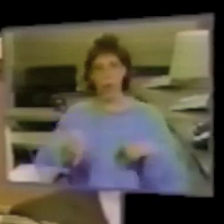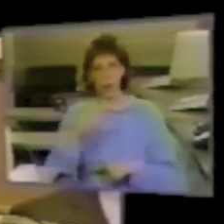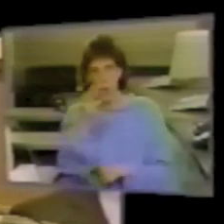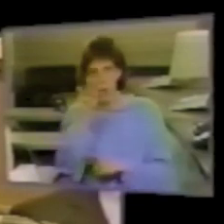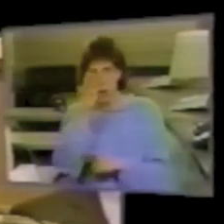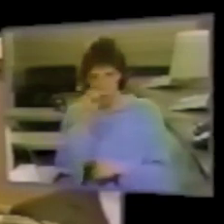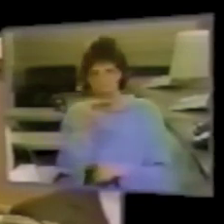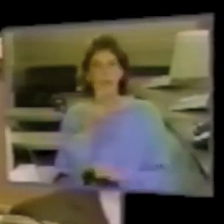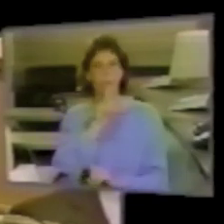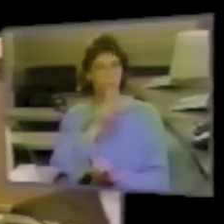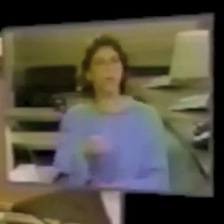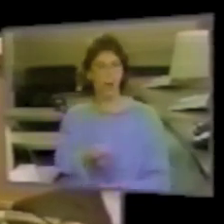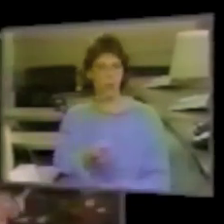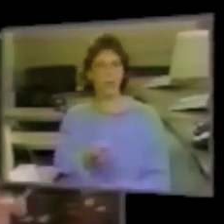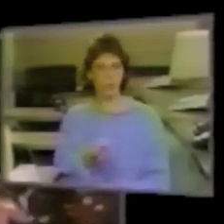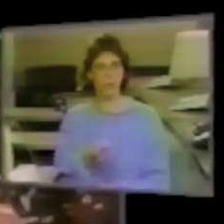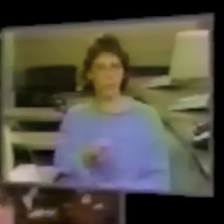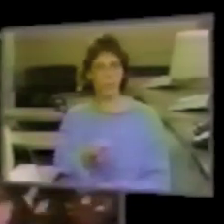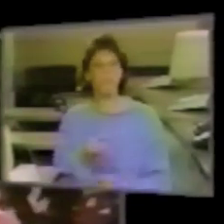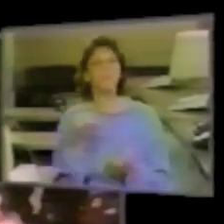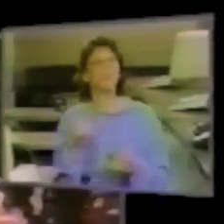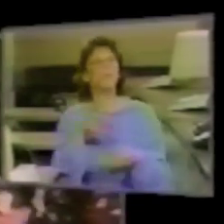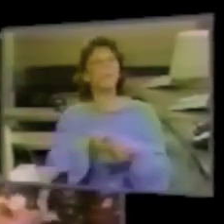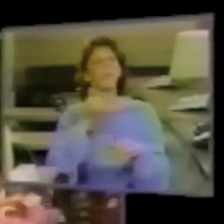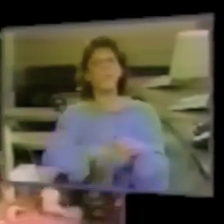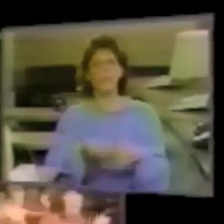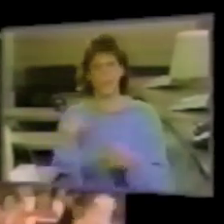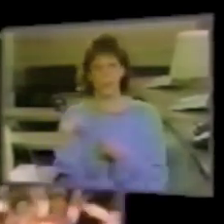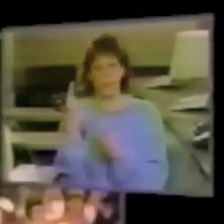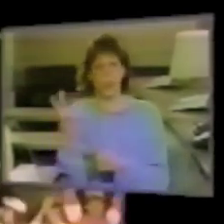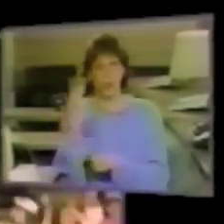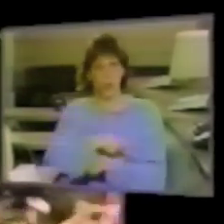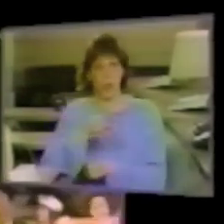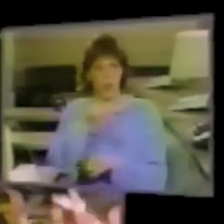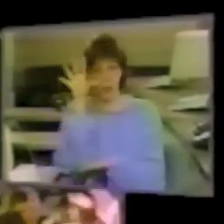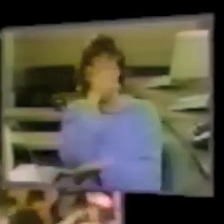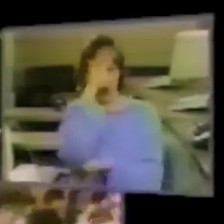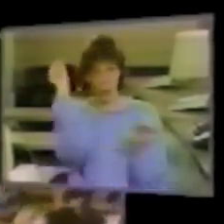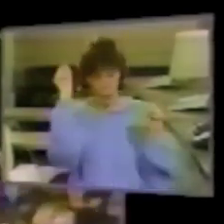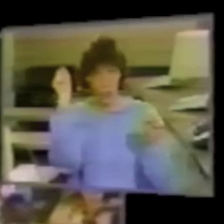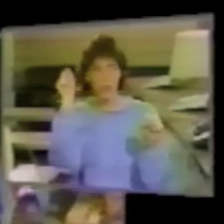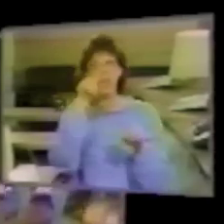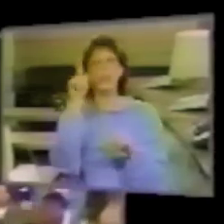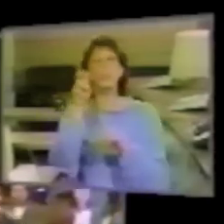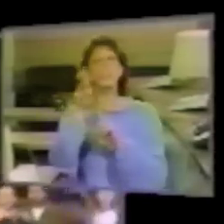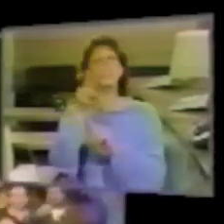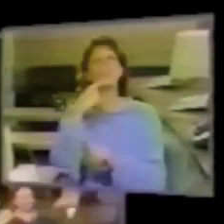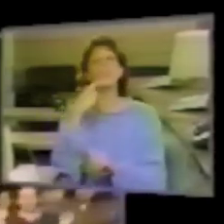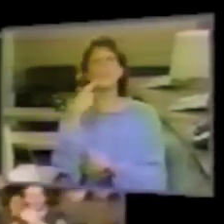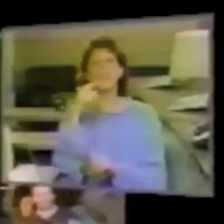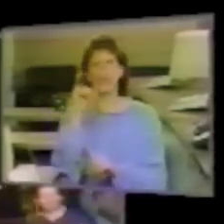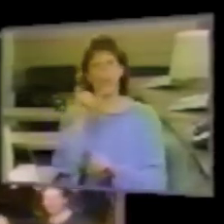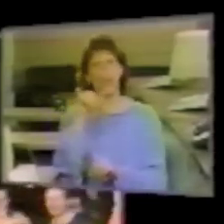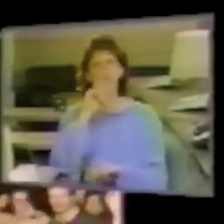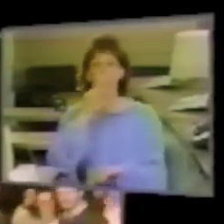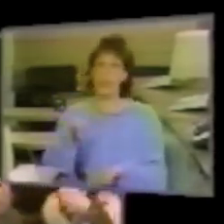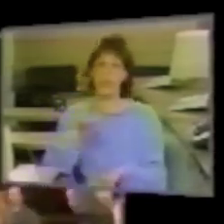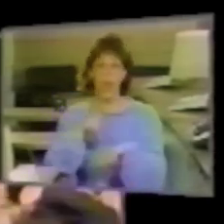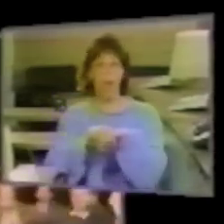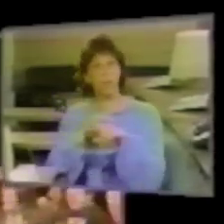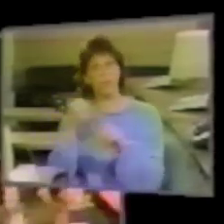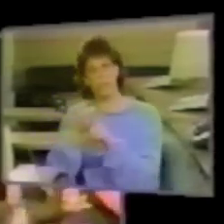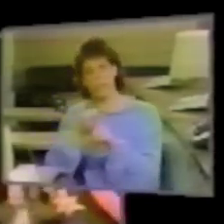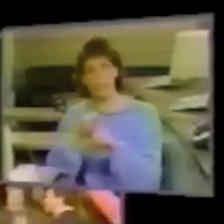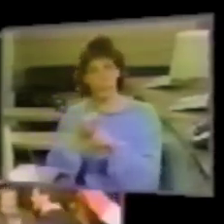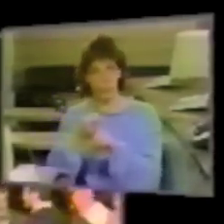it. In stepping down as president, after only 2 days in office, Zinsser said it was the national impact of the historic push for a deaf leader